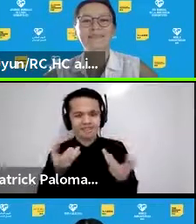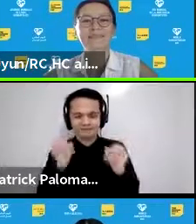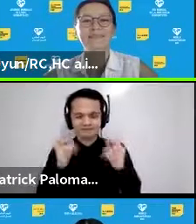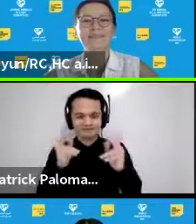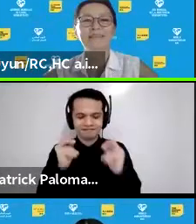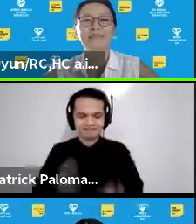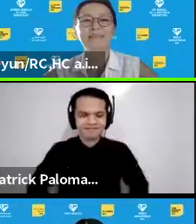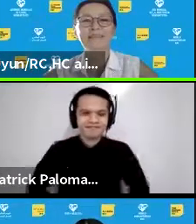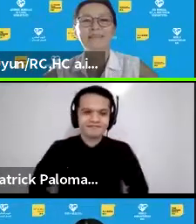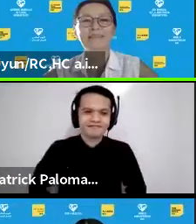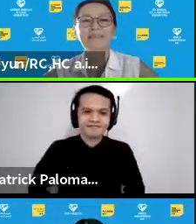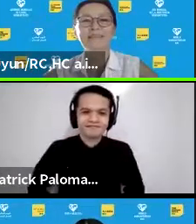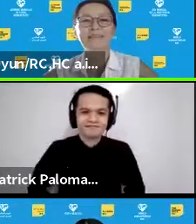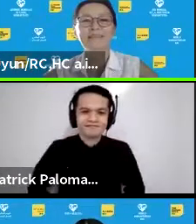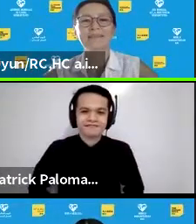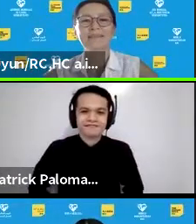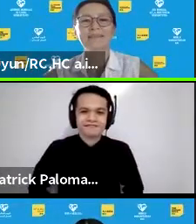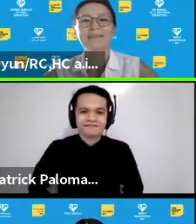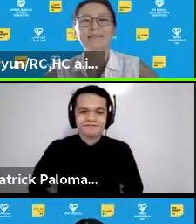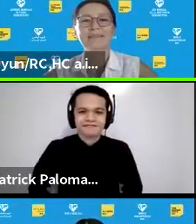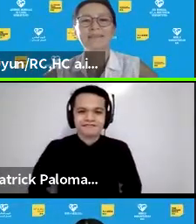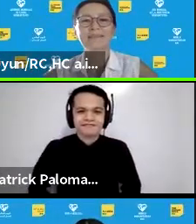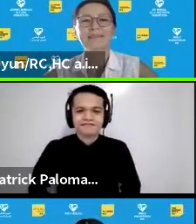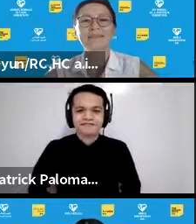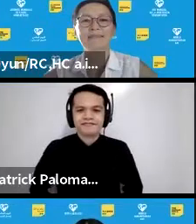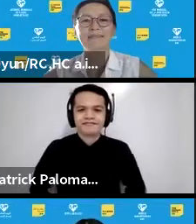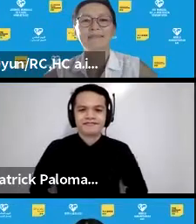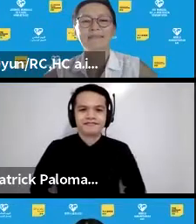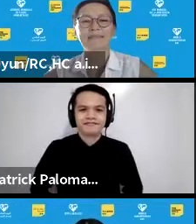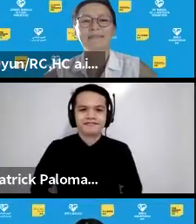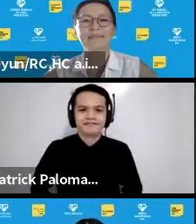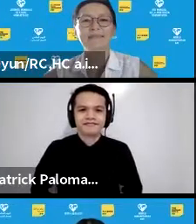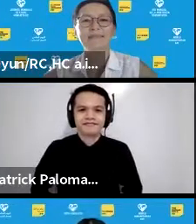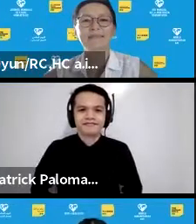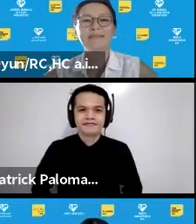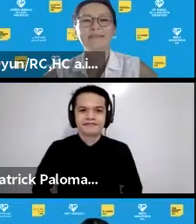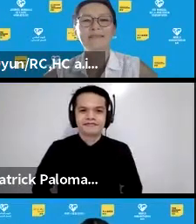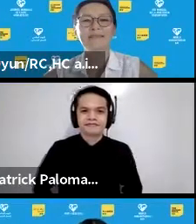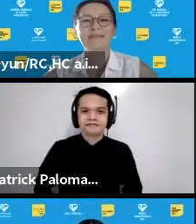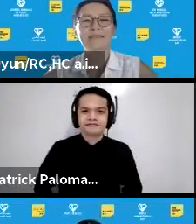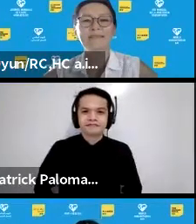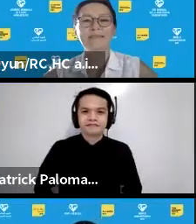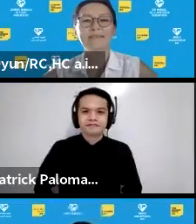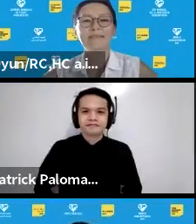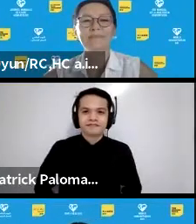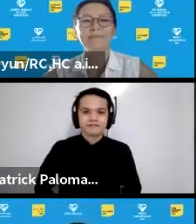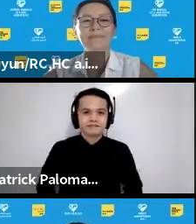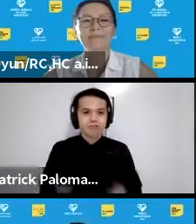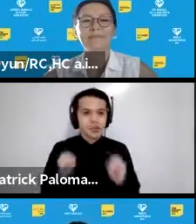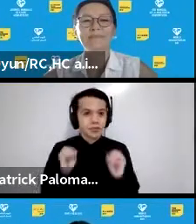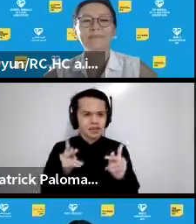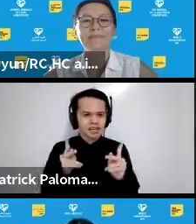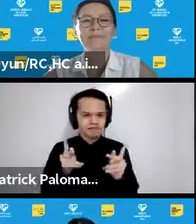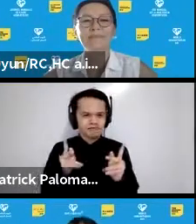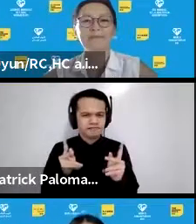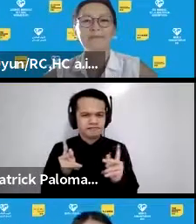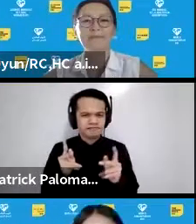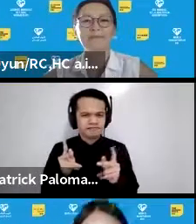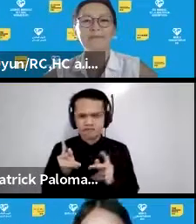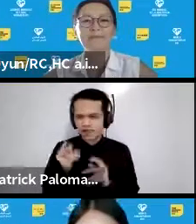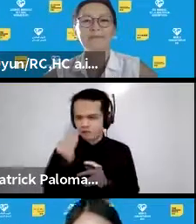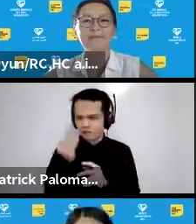Okay. Just a few more seconds waiting for